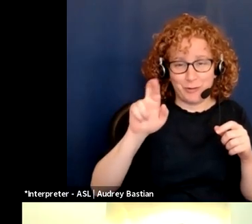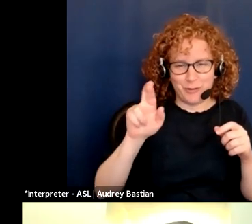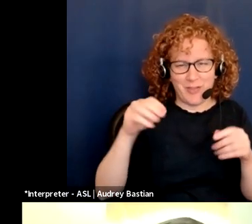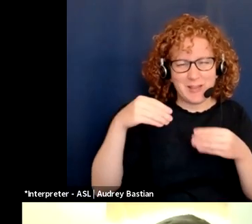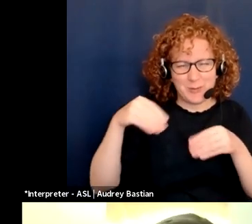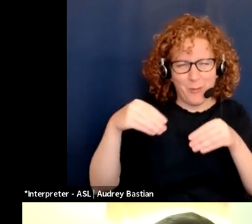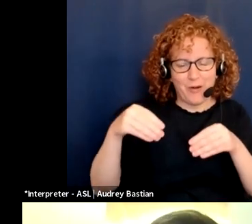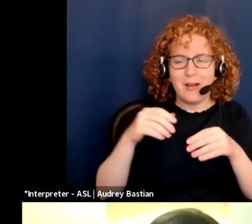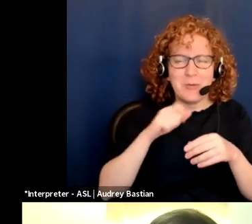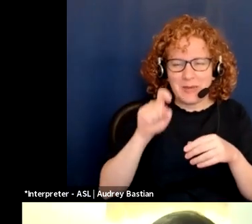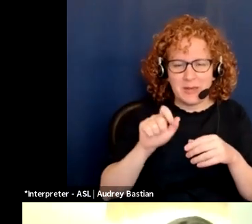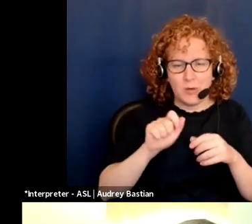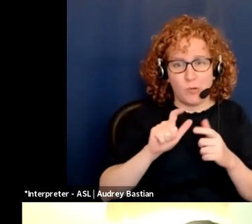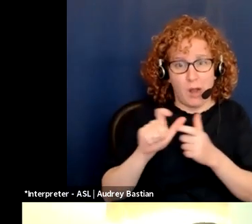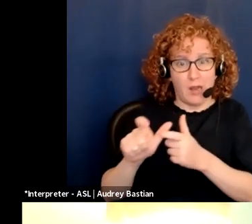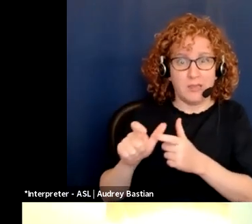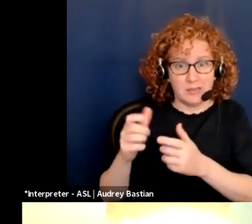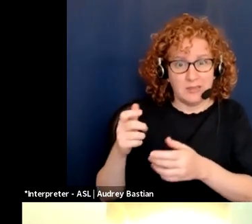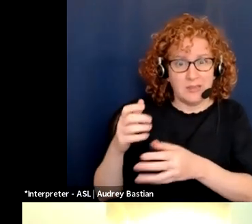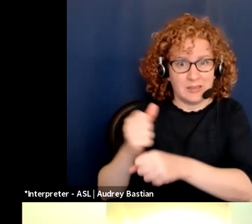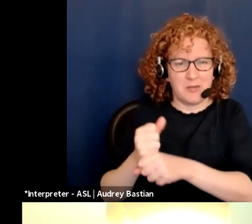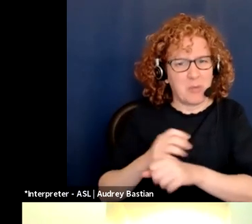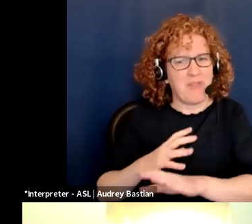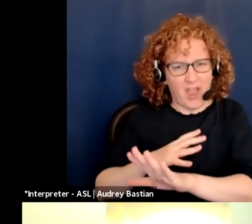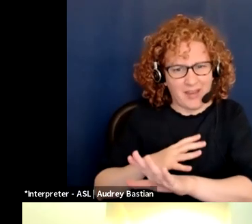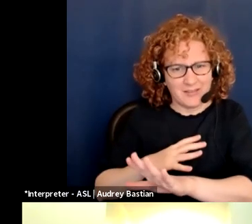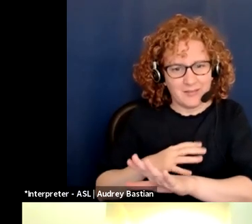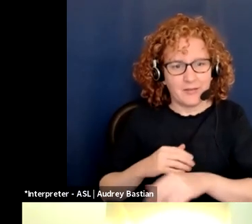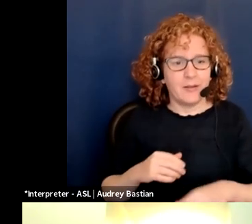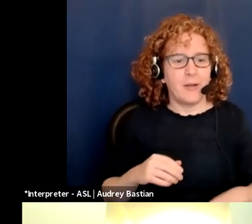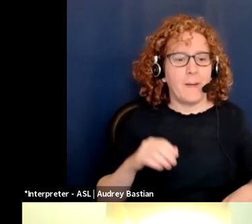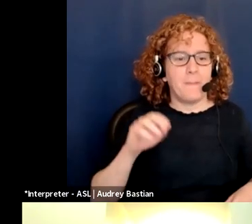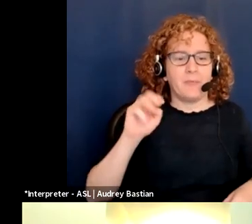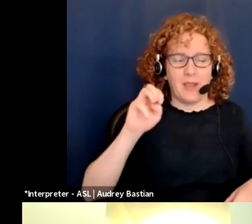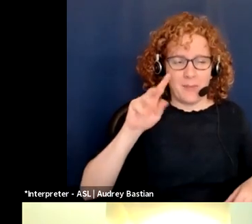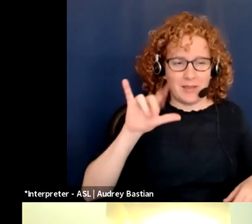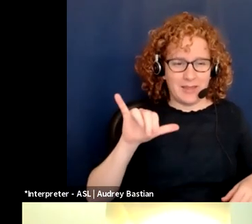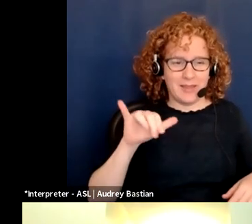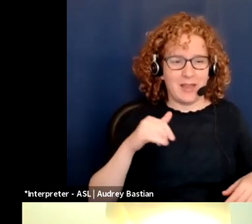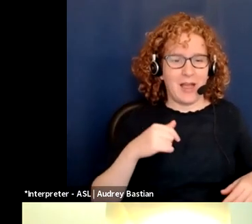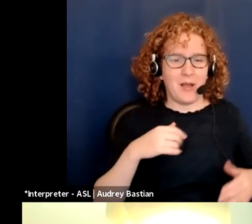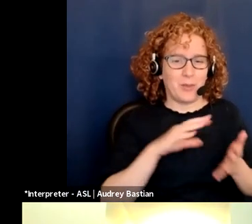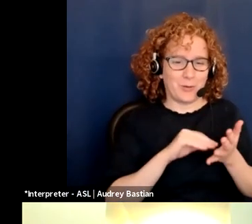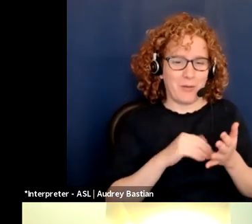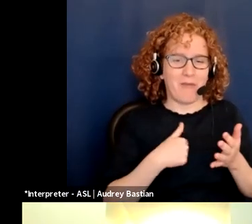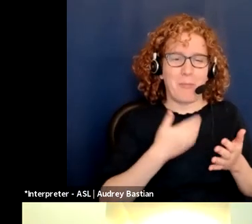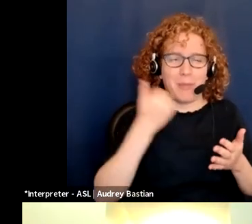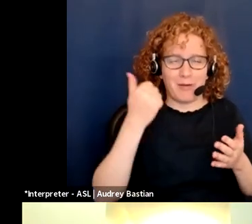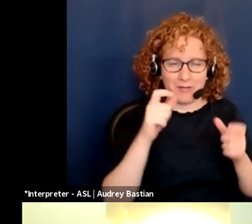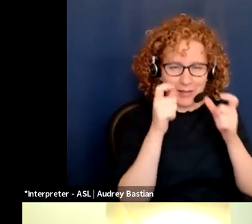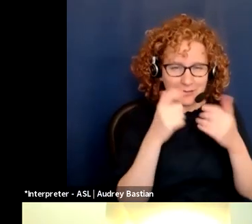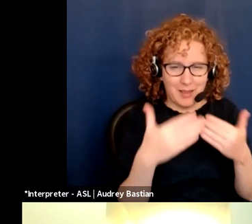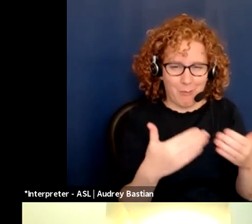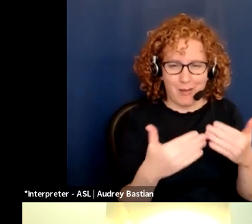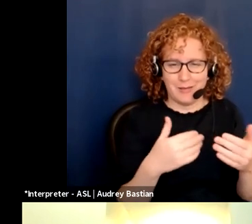going to be fine. And then, funny, we got there and we found out I had backup glass anyway, so it was an entire